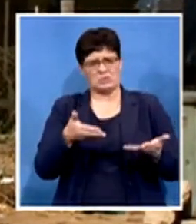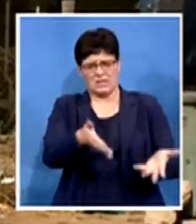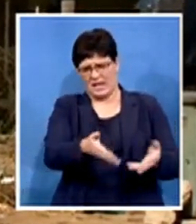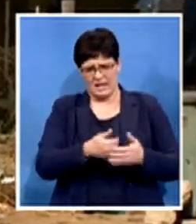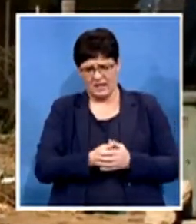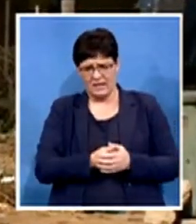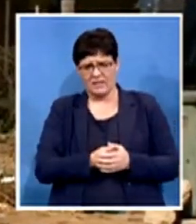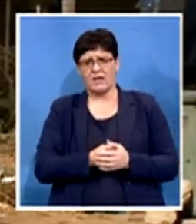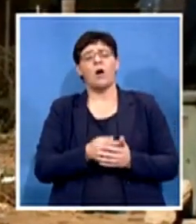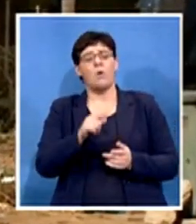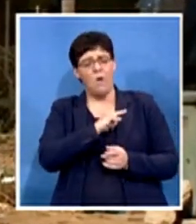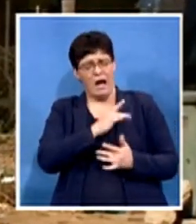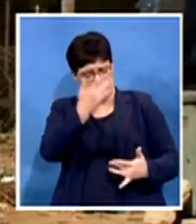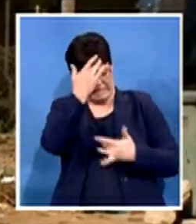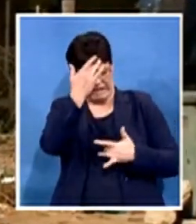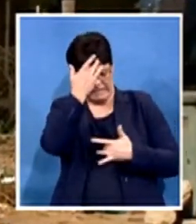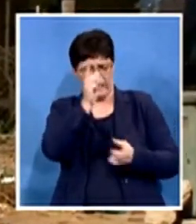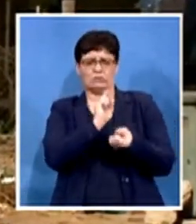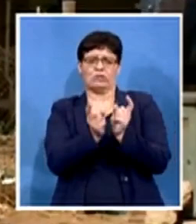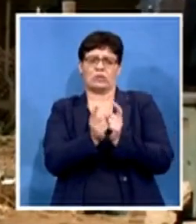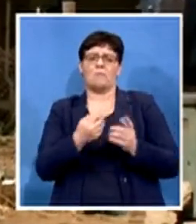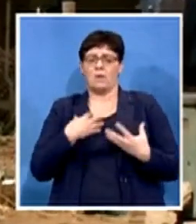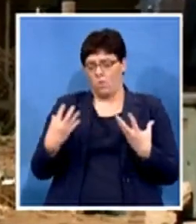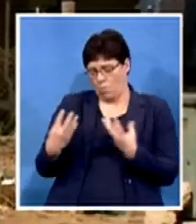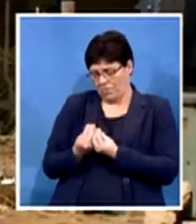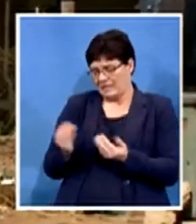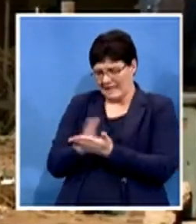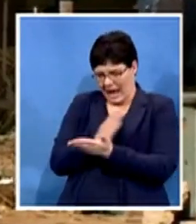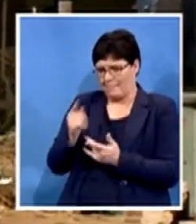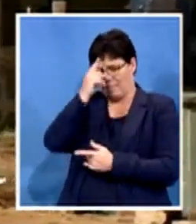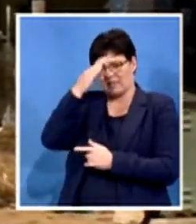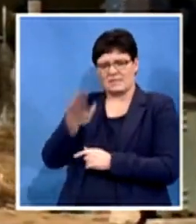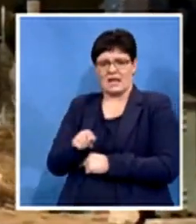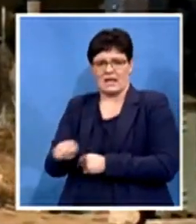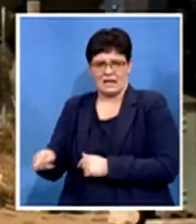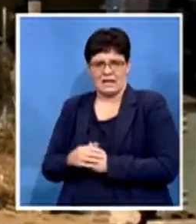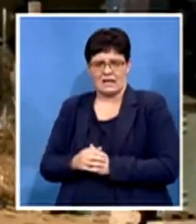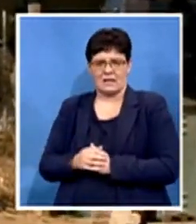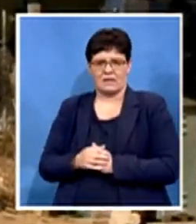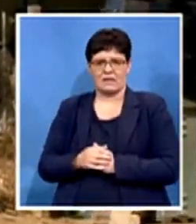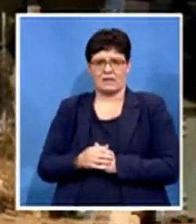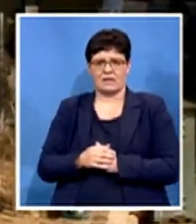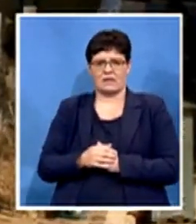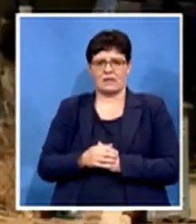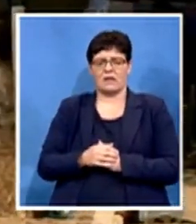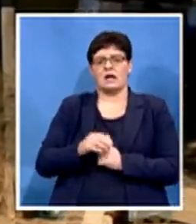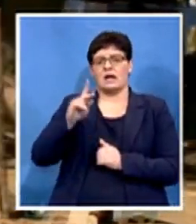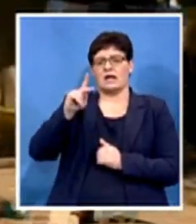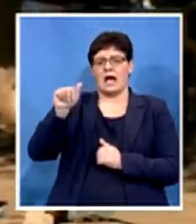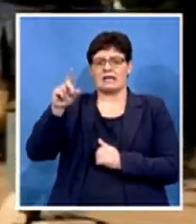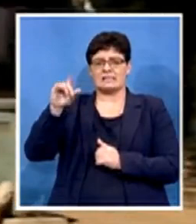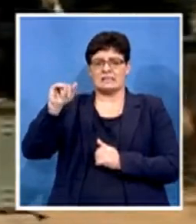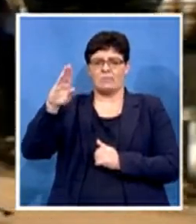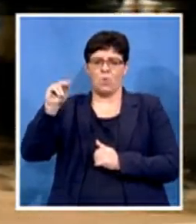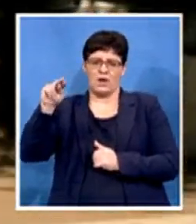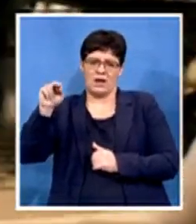me, I'm with some of the residents. I'm here with Ausi Kidiboni Tinte, who will just tell us about what is happening